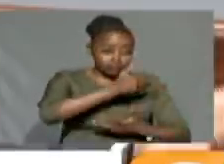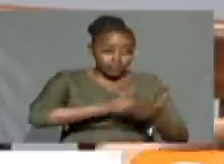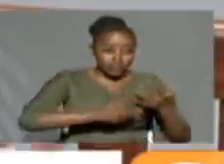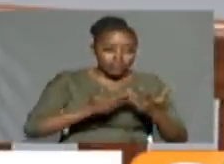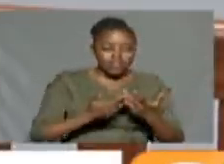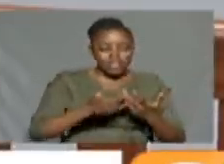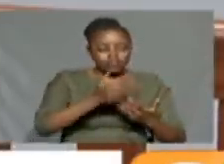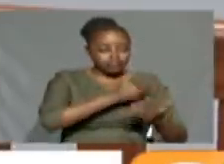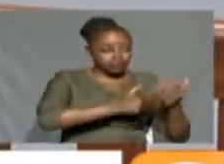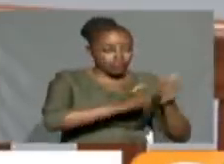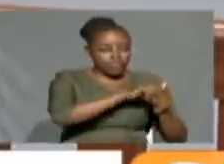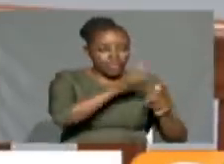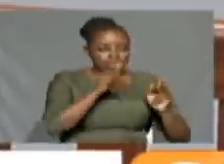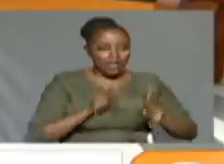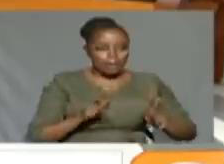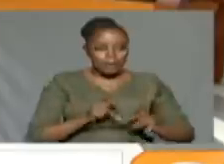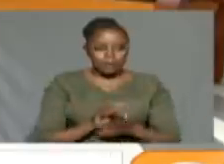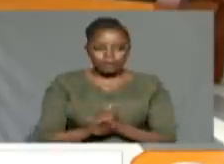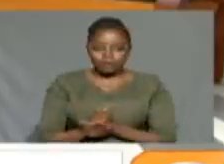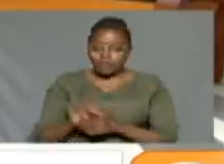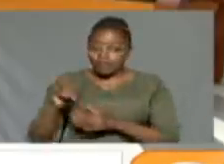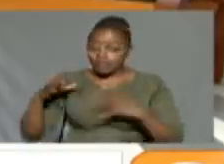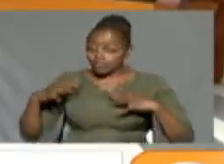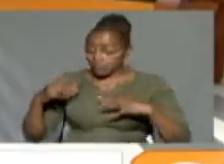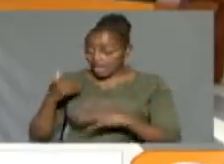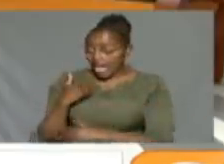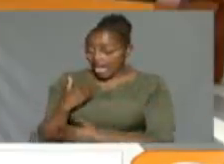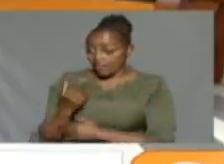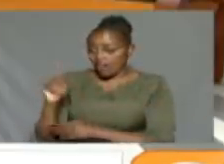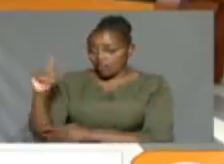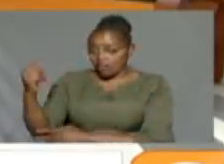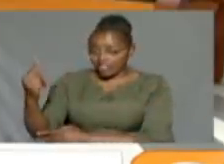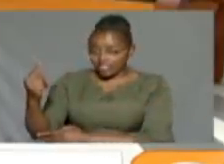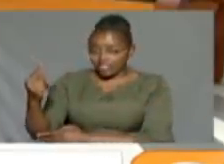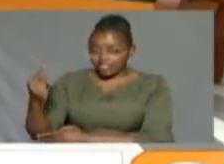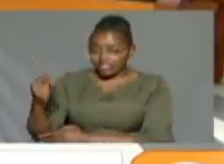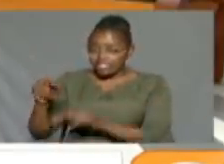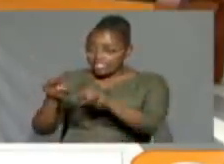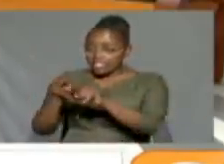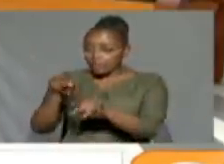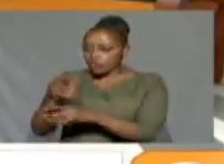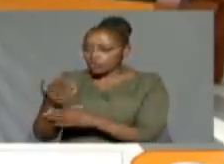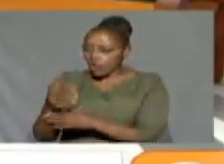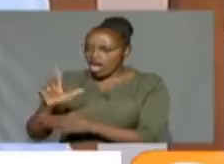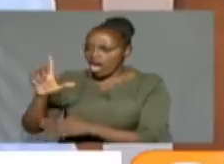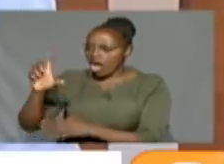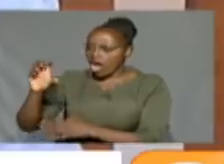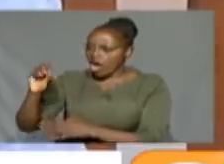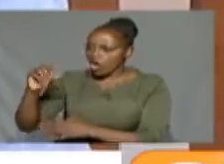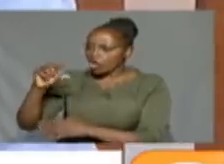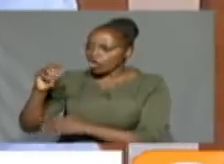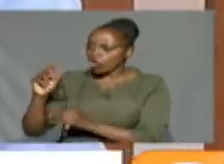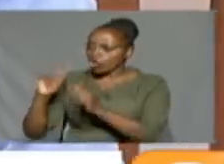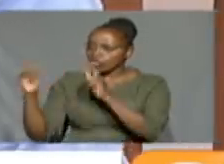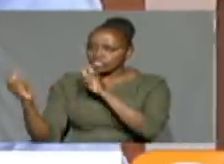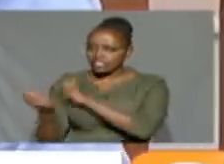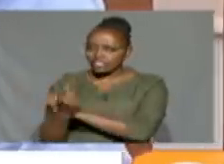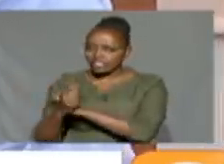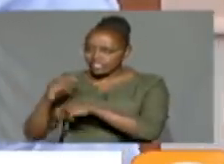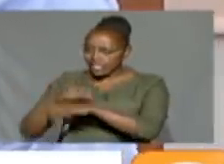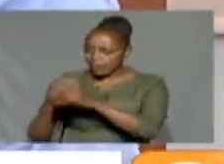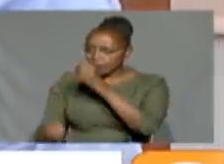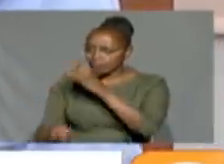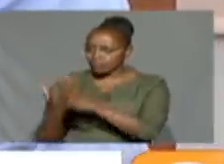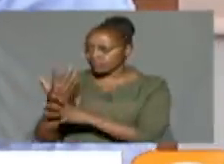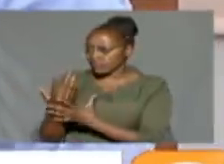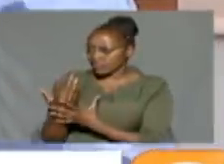relate with others. Yeah. Dr. Ari, before we take our first break, real quick, even your logo changed as you relaunched your 35th